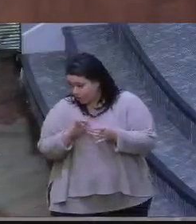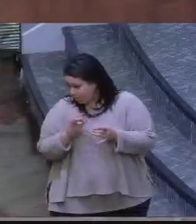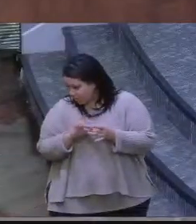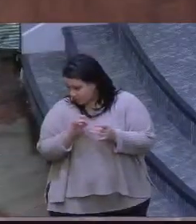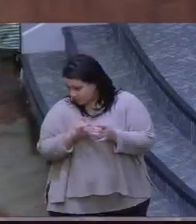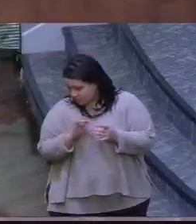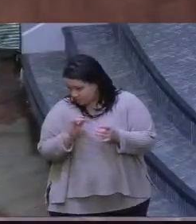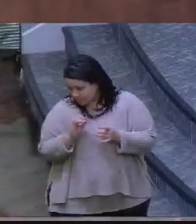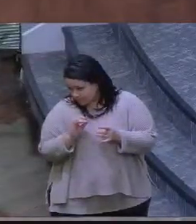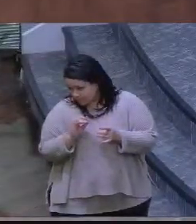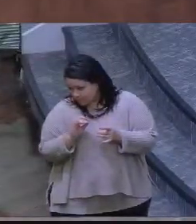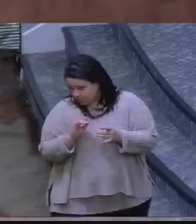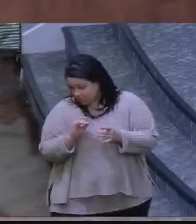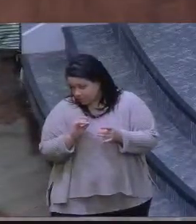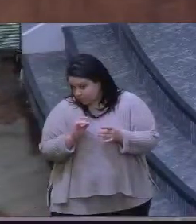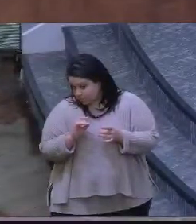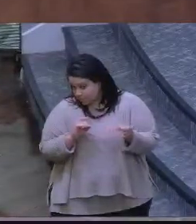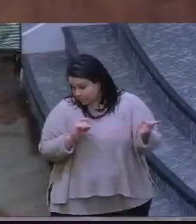Dr. Gant?